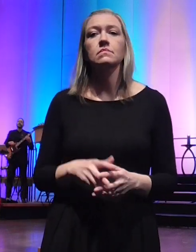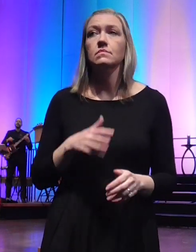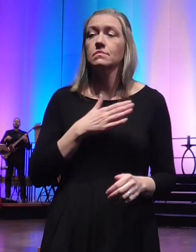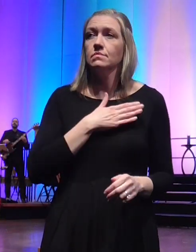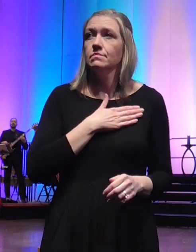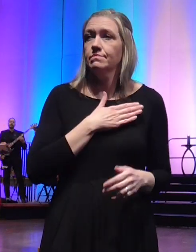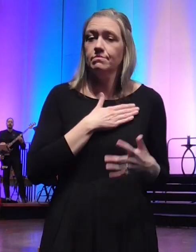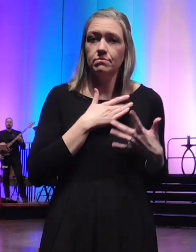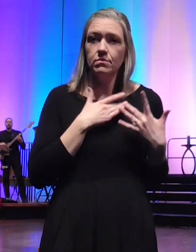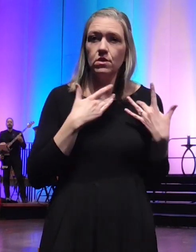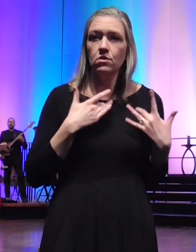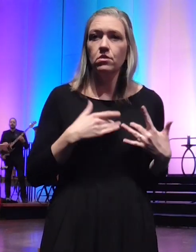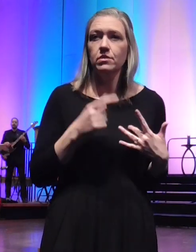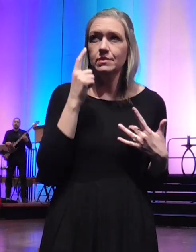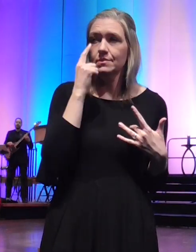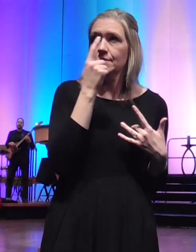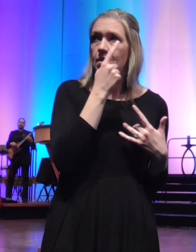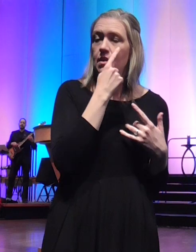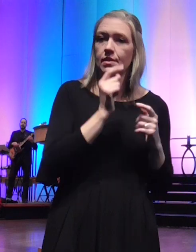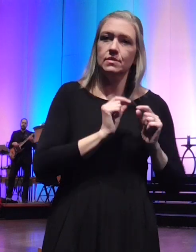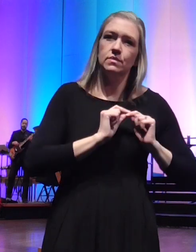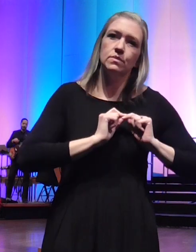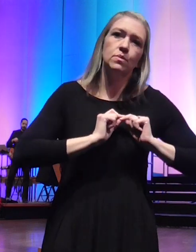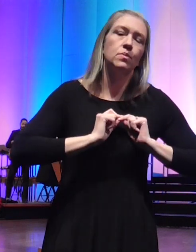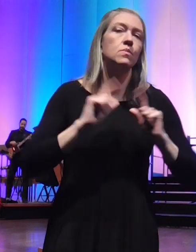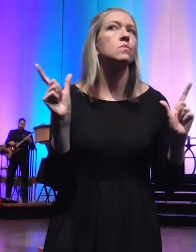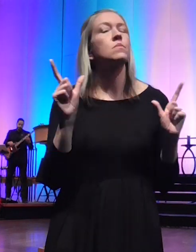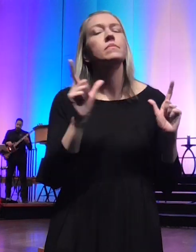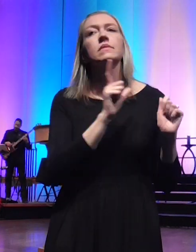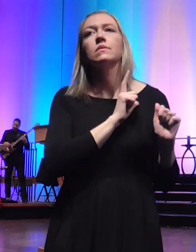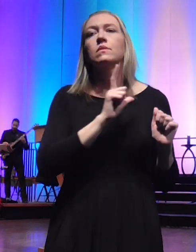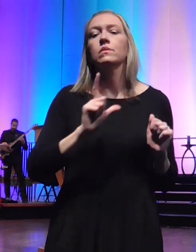Open the eyes of my heart, Lord.